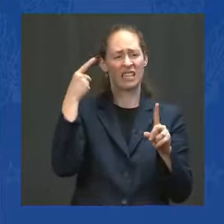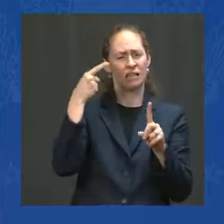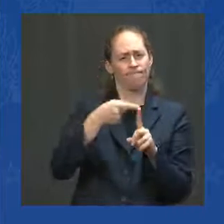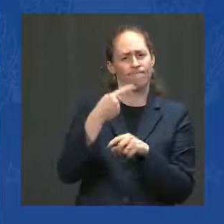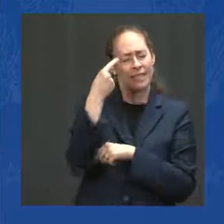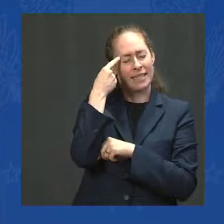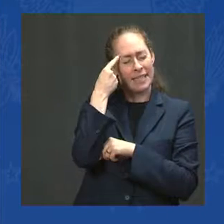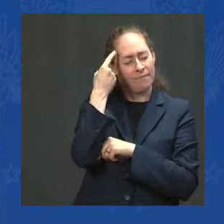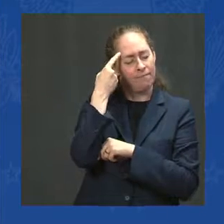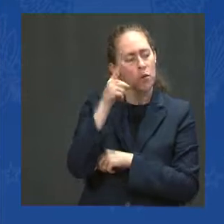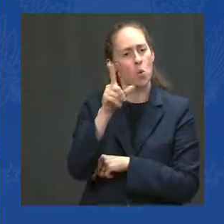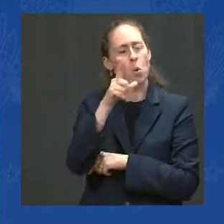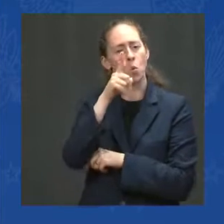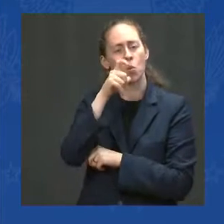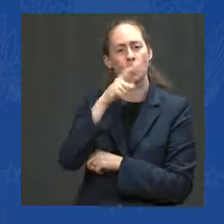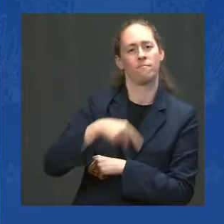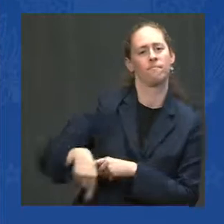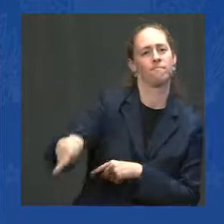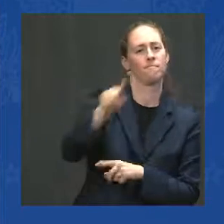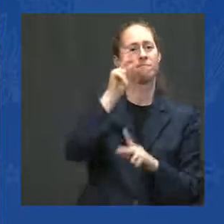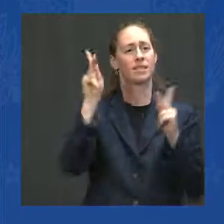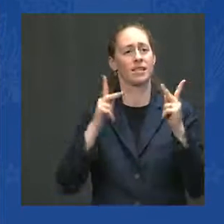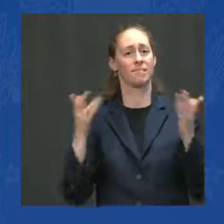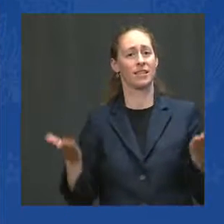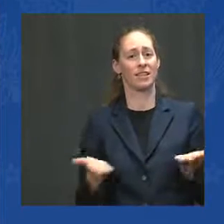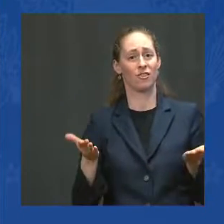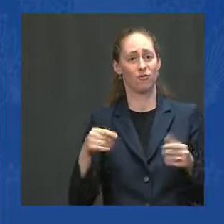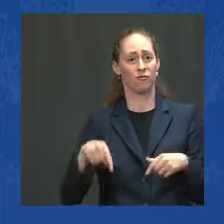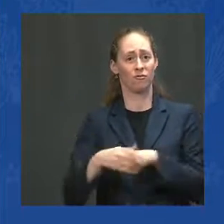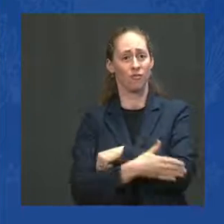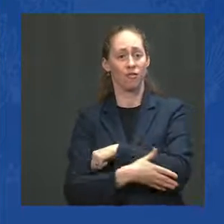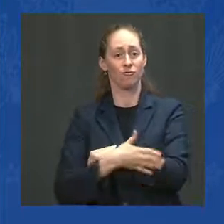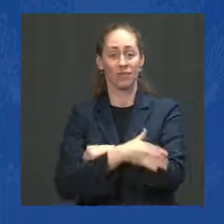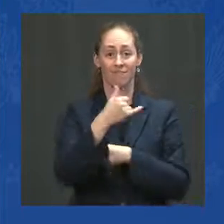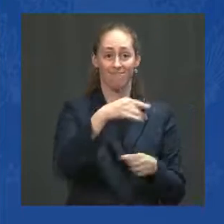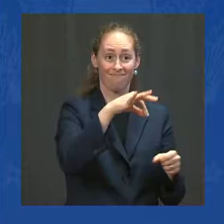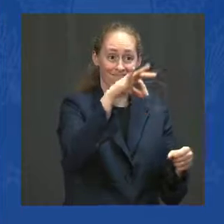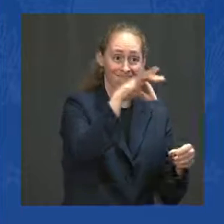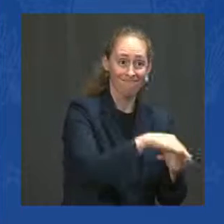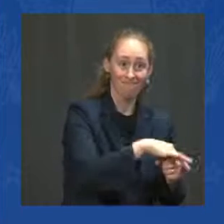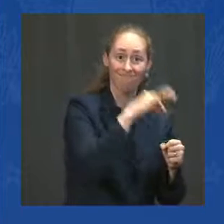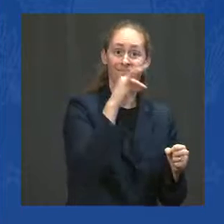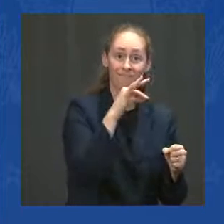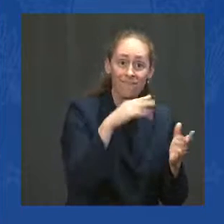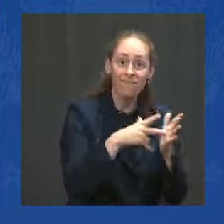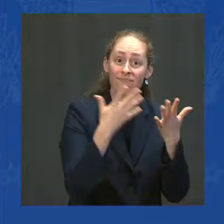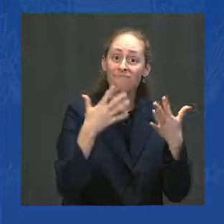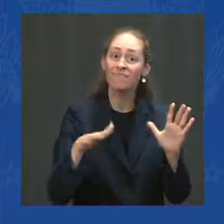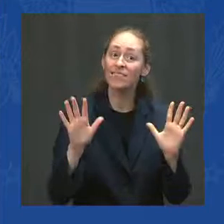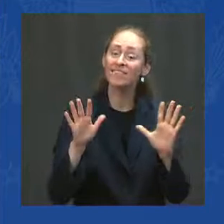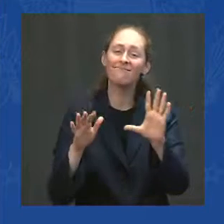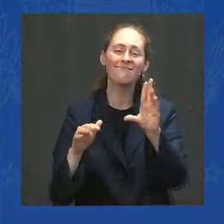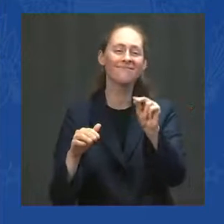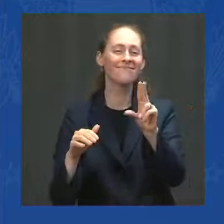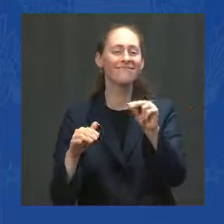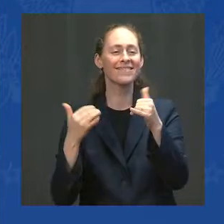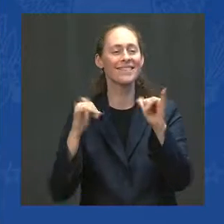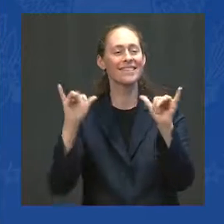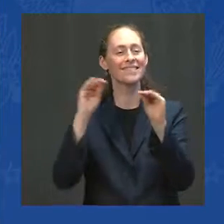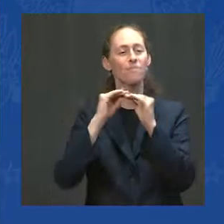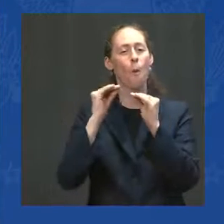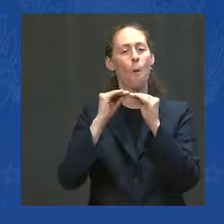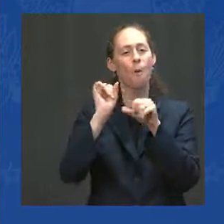even after this vote, our work will not stop. Even when you sign the bill into